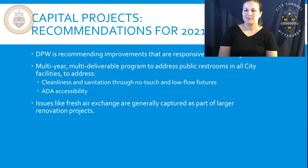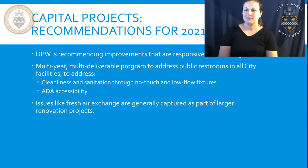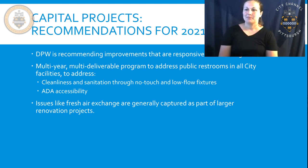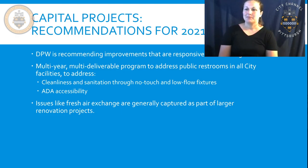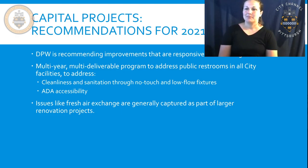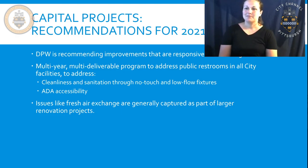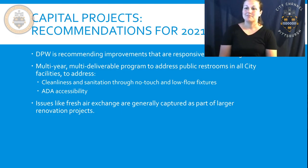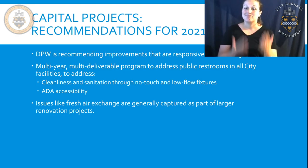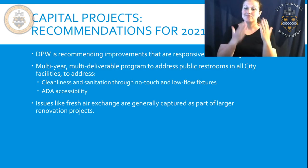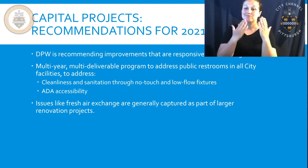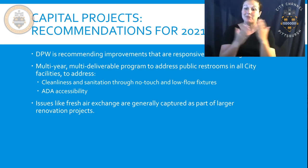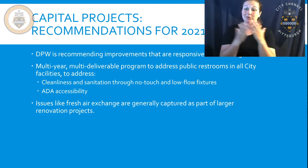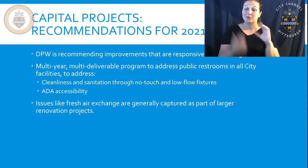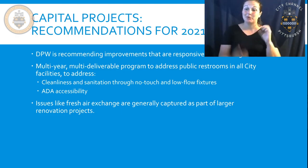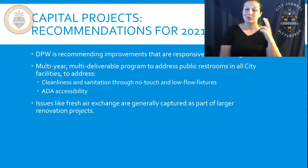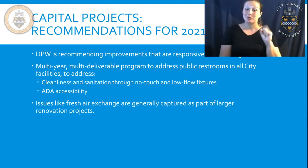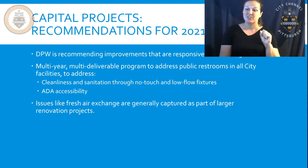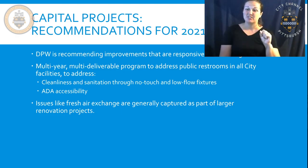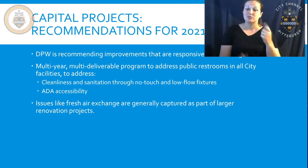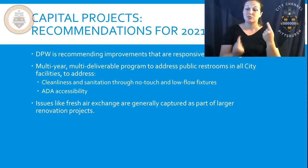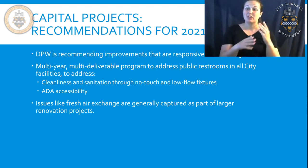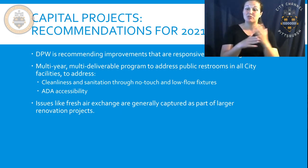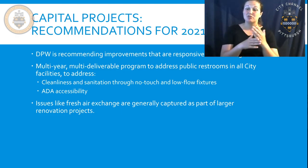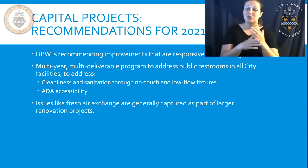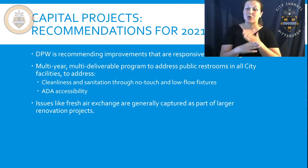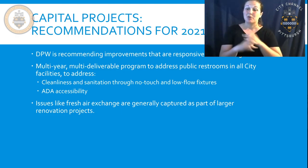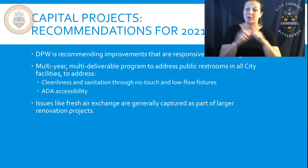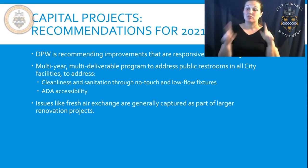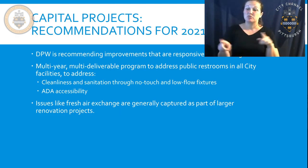Thank you much, Chris. I'm going to try to share my screen. If you can turn yours off.